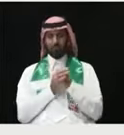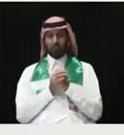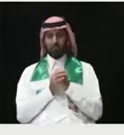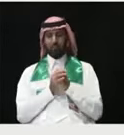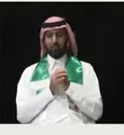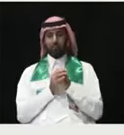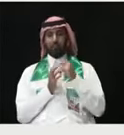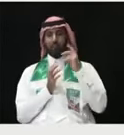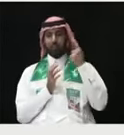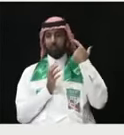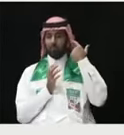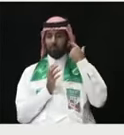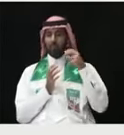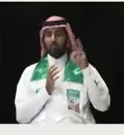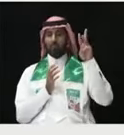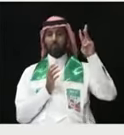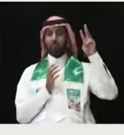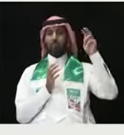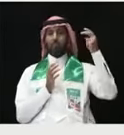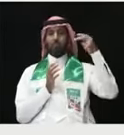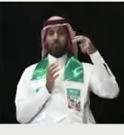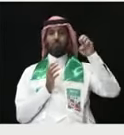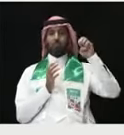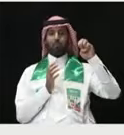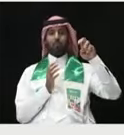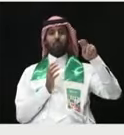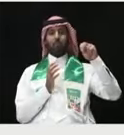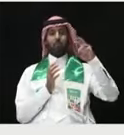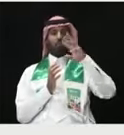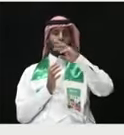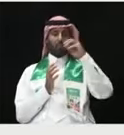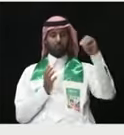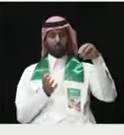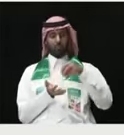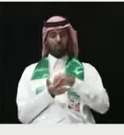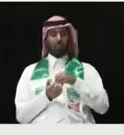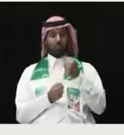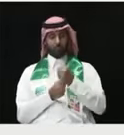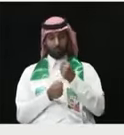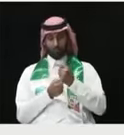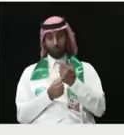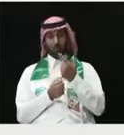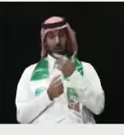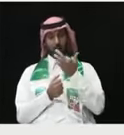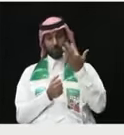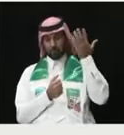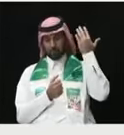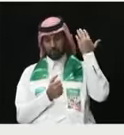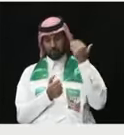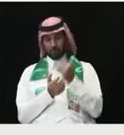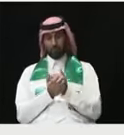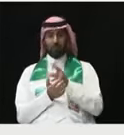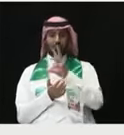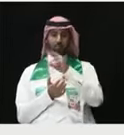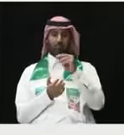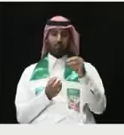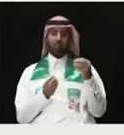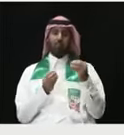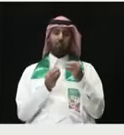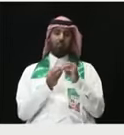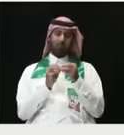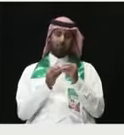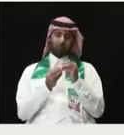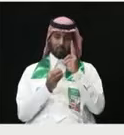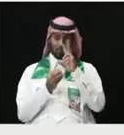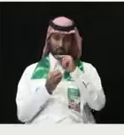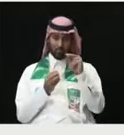the when comes with the simple past. This is when group, the same color. It comes with